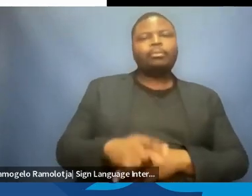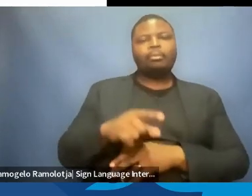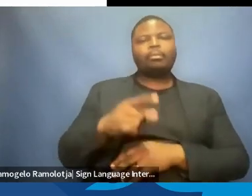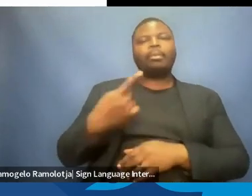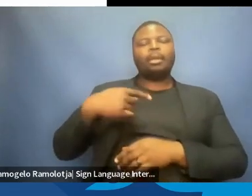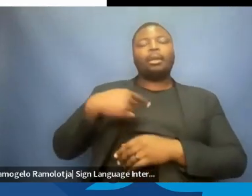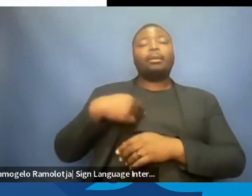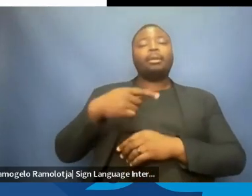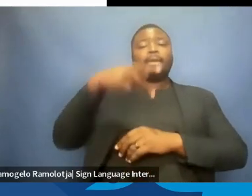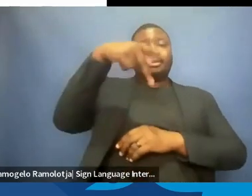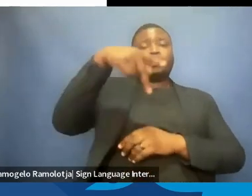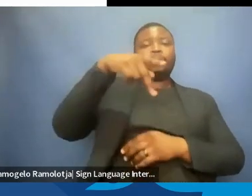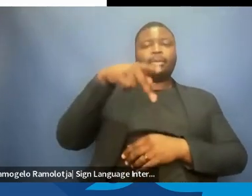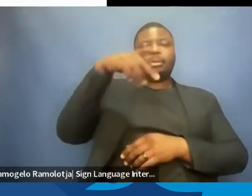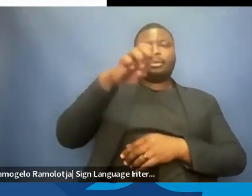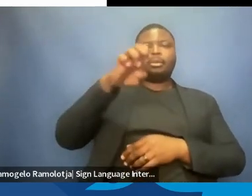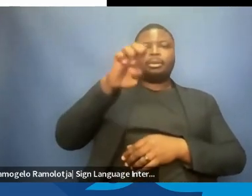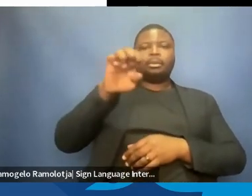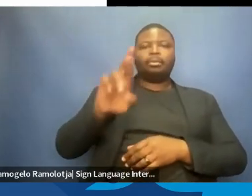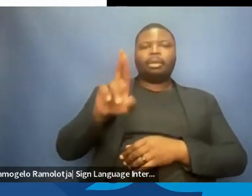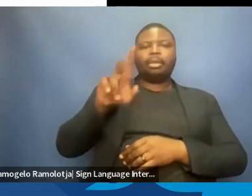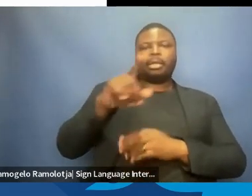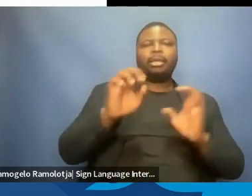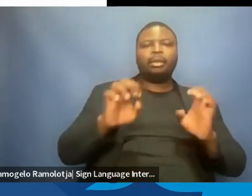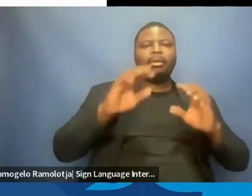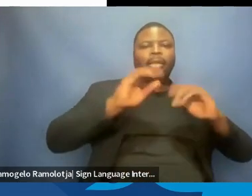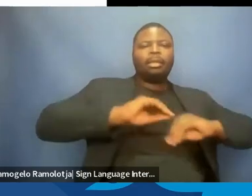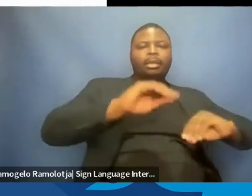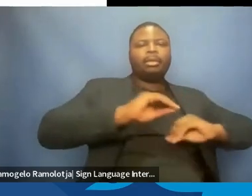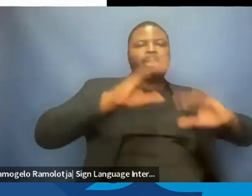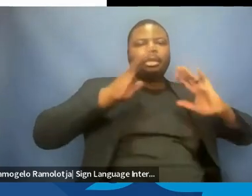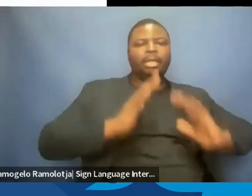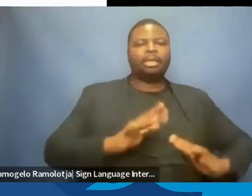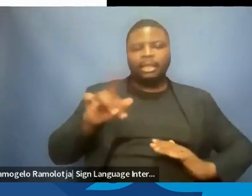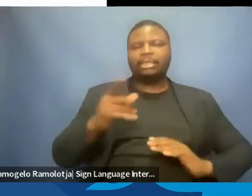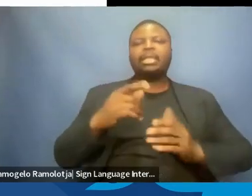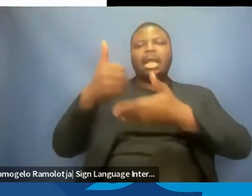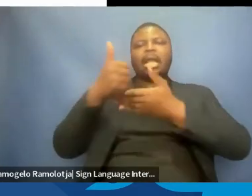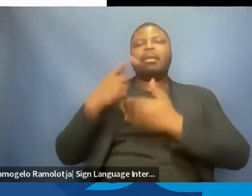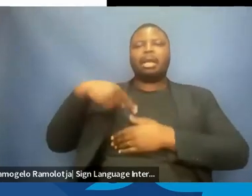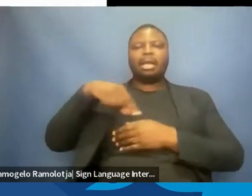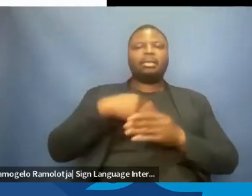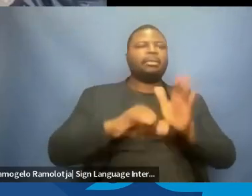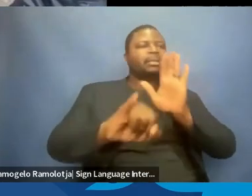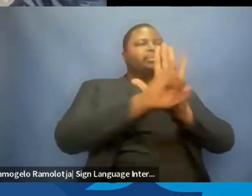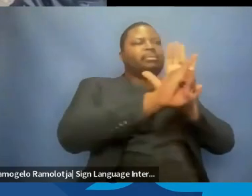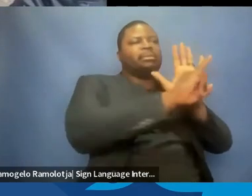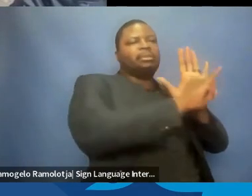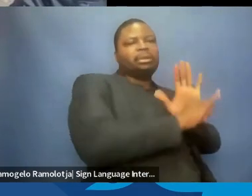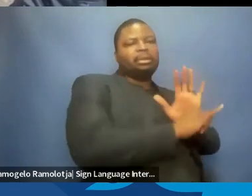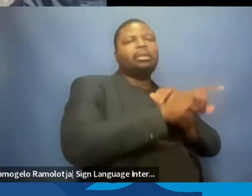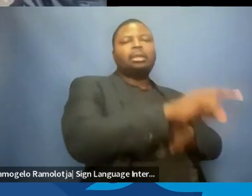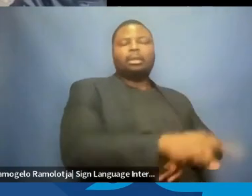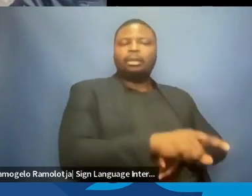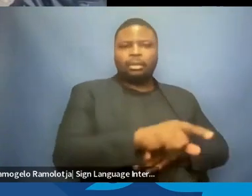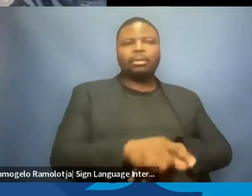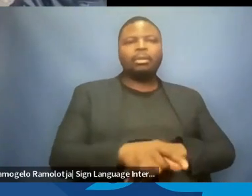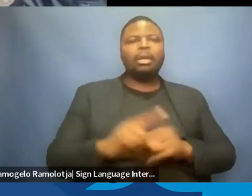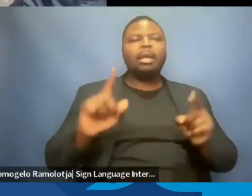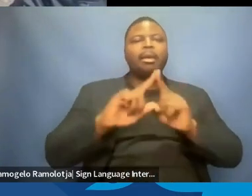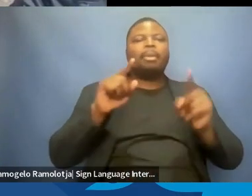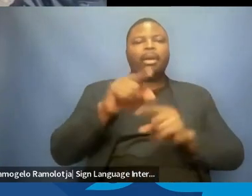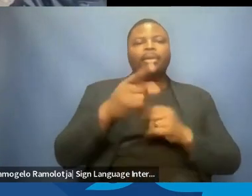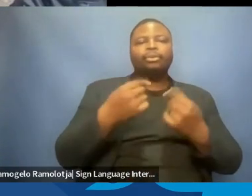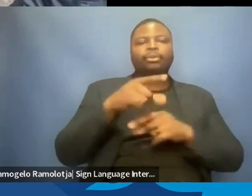we plan targeted activities aimed at providing services in these areas. So our peer educators are